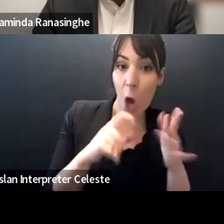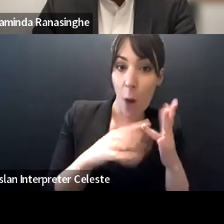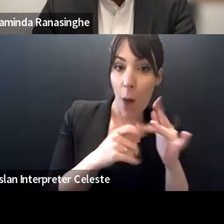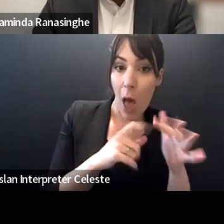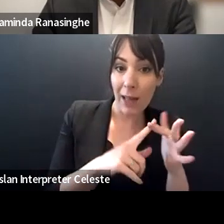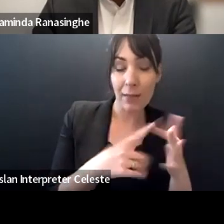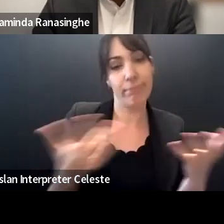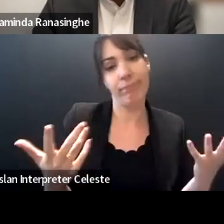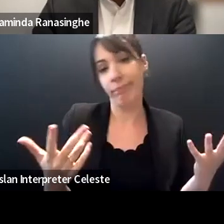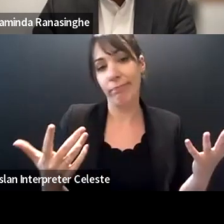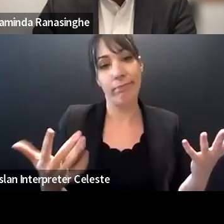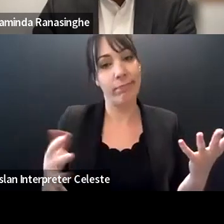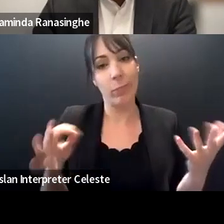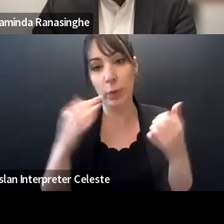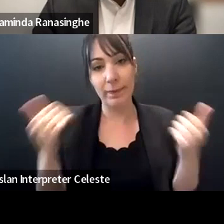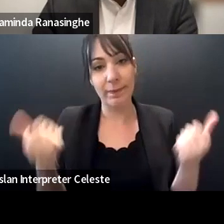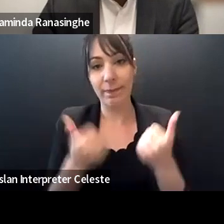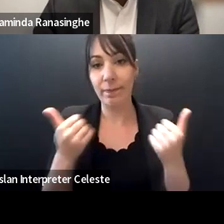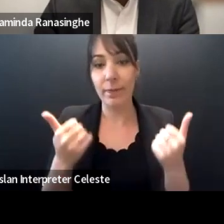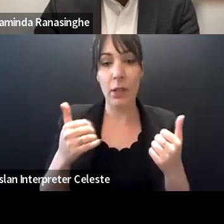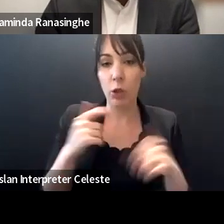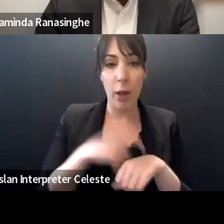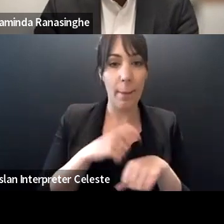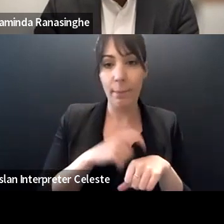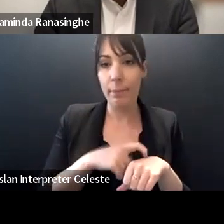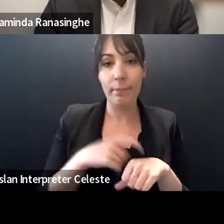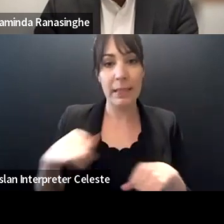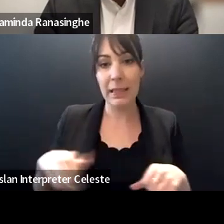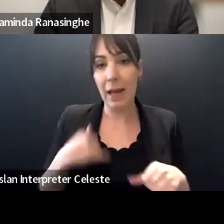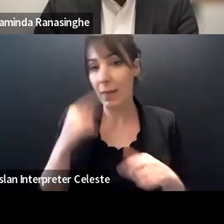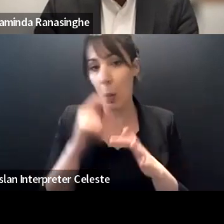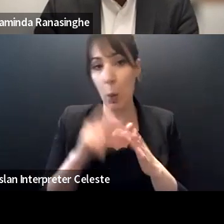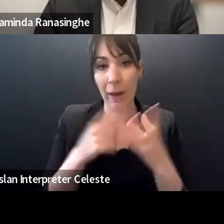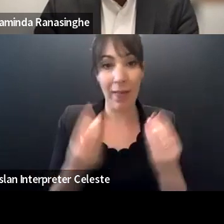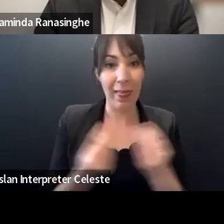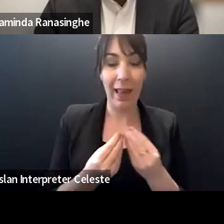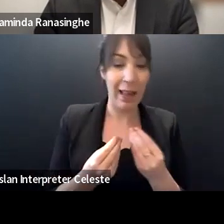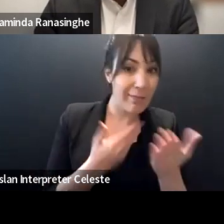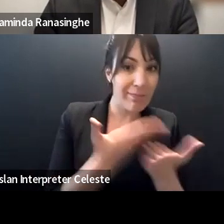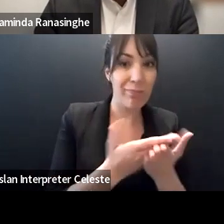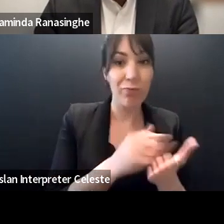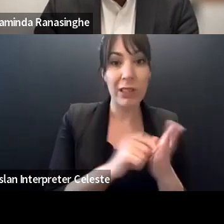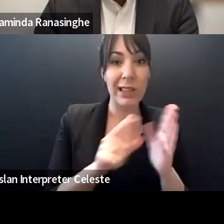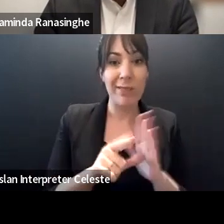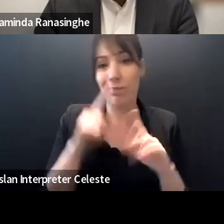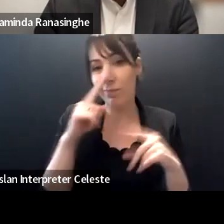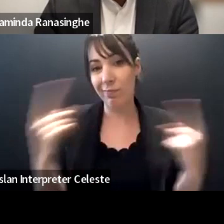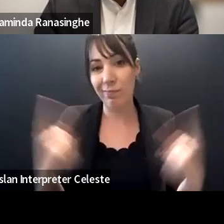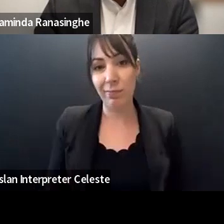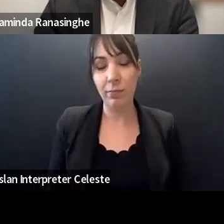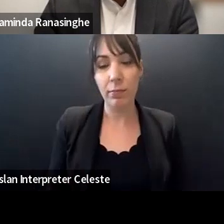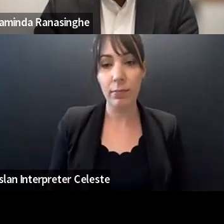to the inbox with the 100 other things that I have to comply with and have done by Friday and have done by these times. But the value and